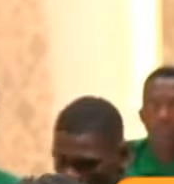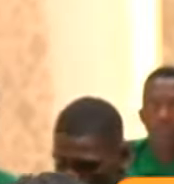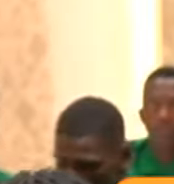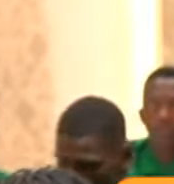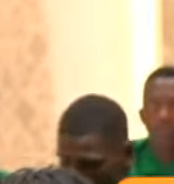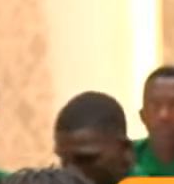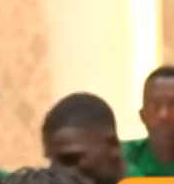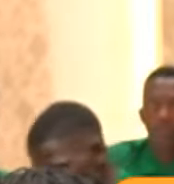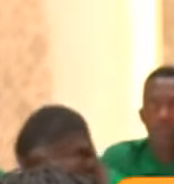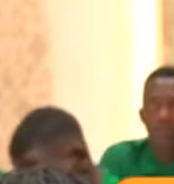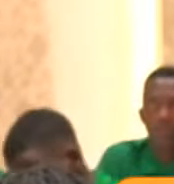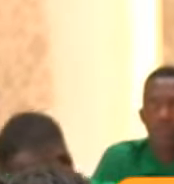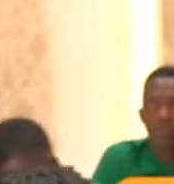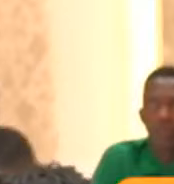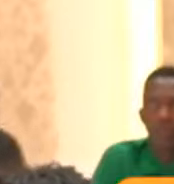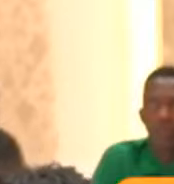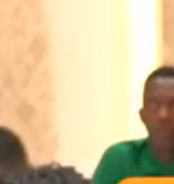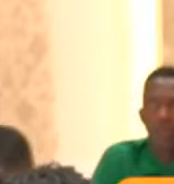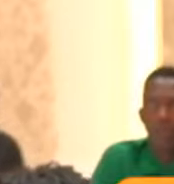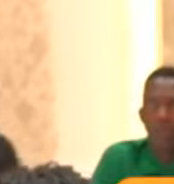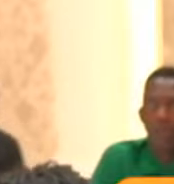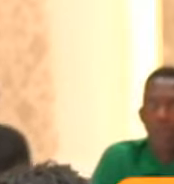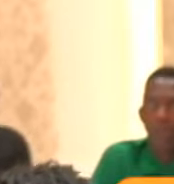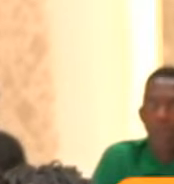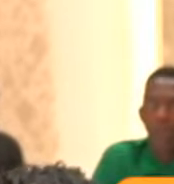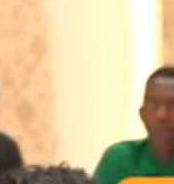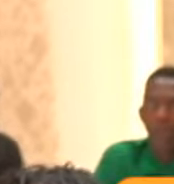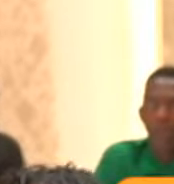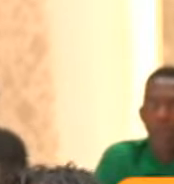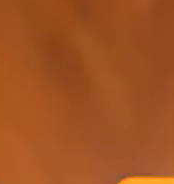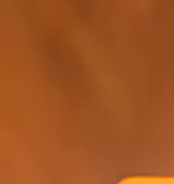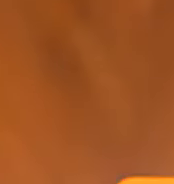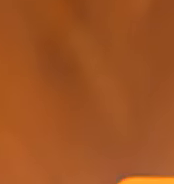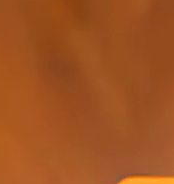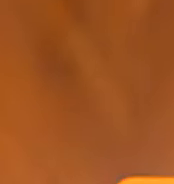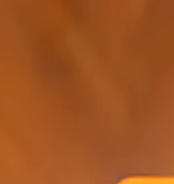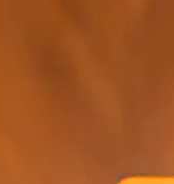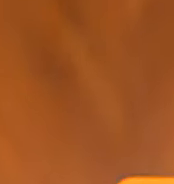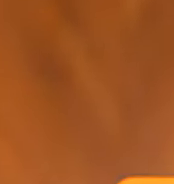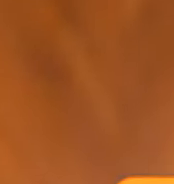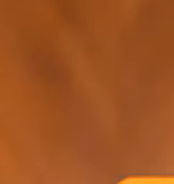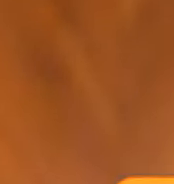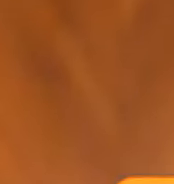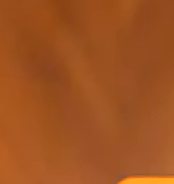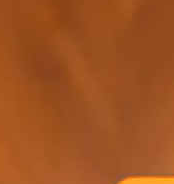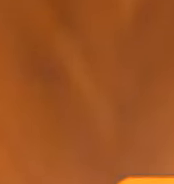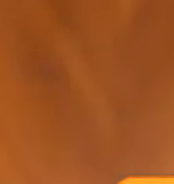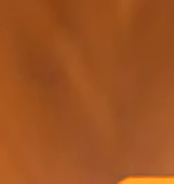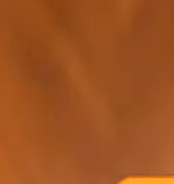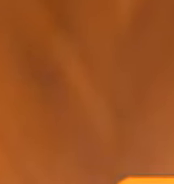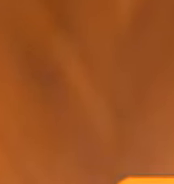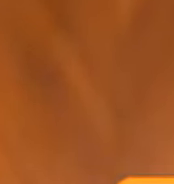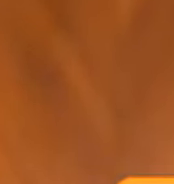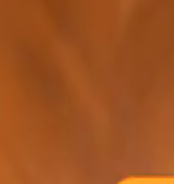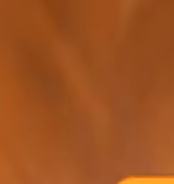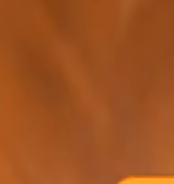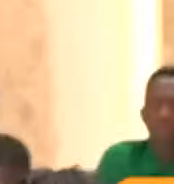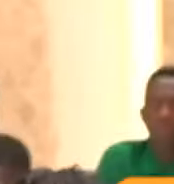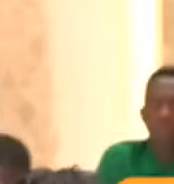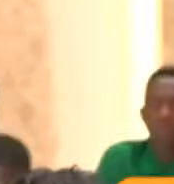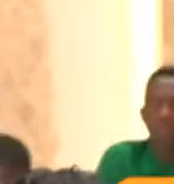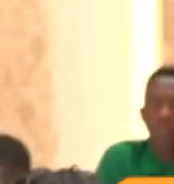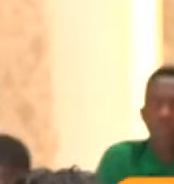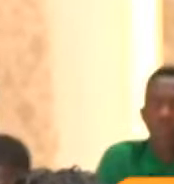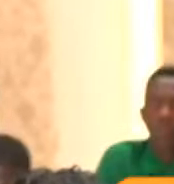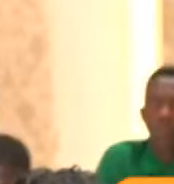In his presence, may I say that I owe Ababu a great debt of gratitude. Ababu has been out of the country up to this morning. I spoke to him last night. He